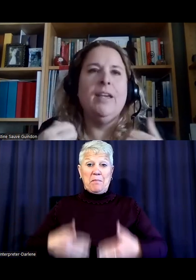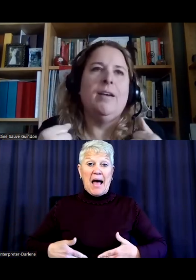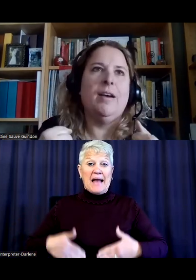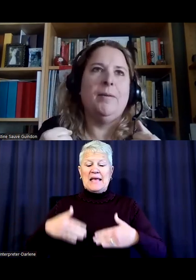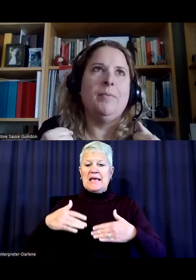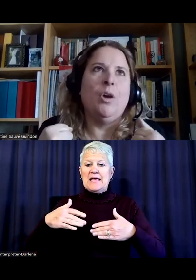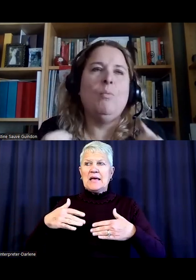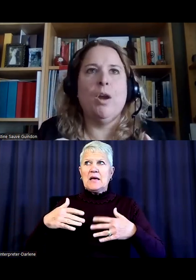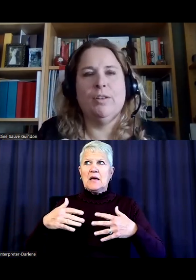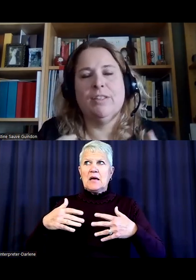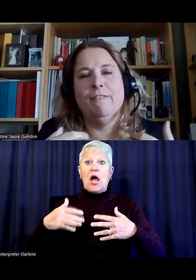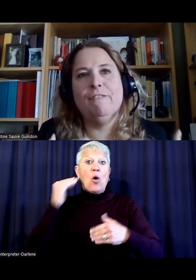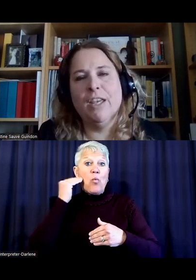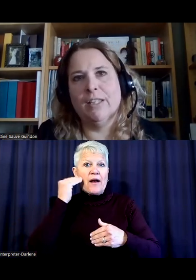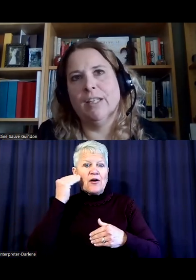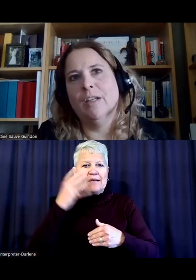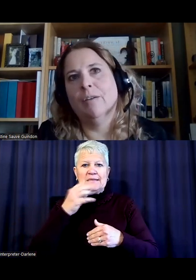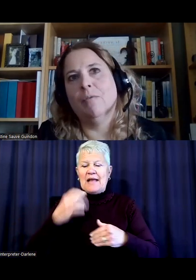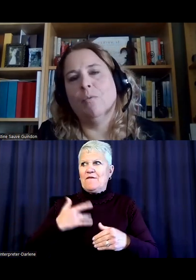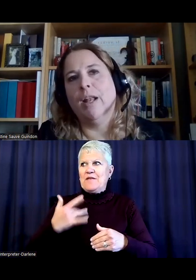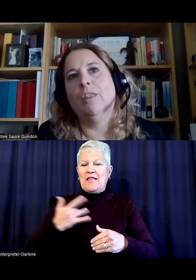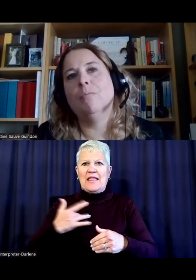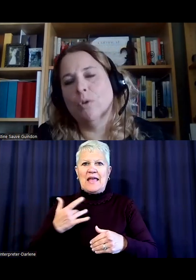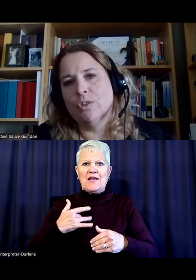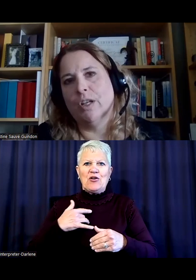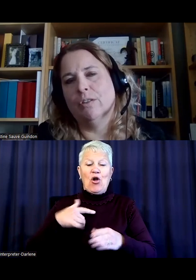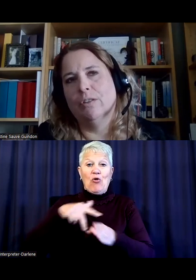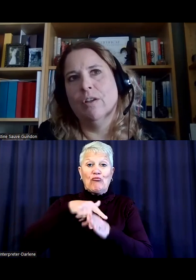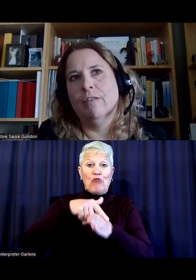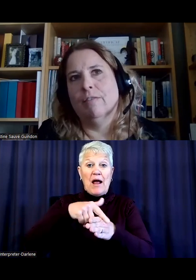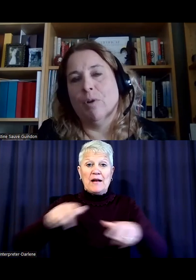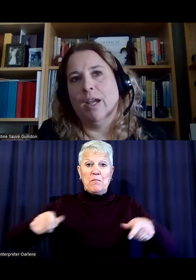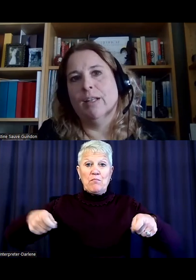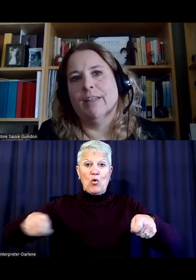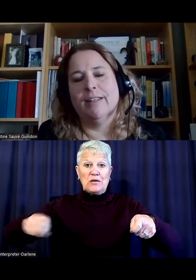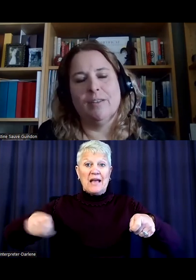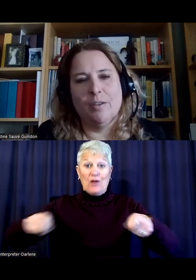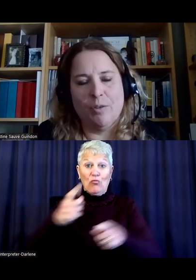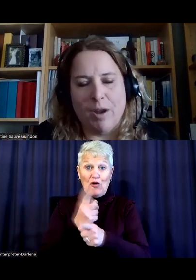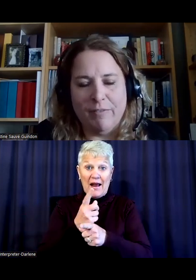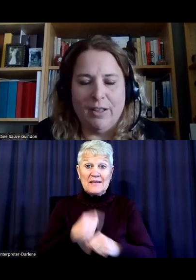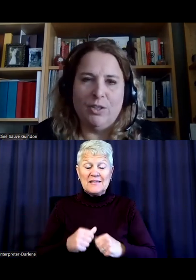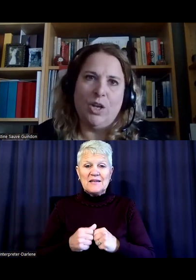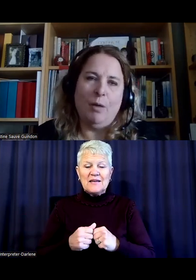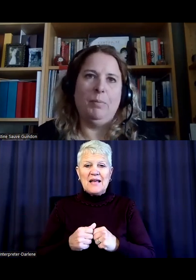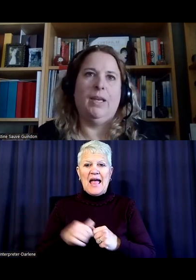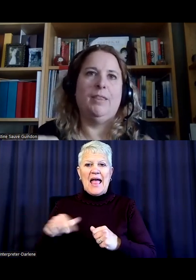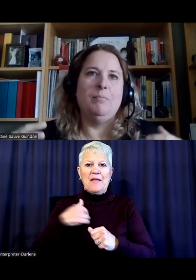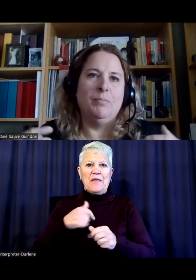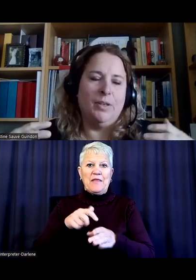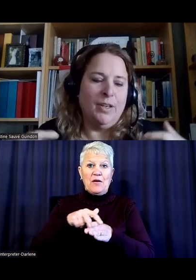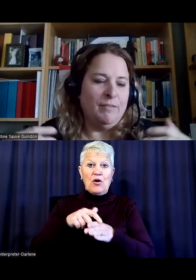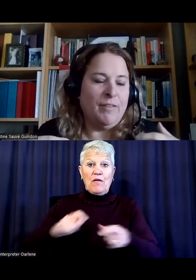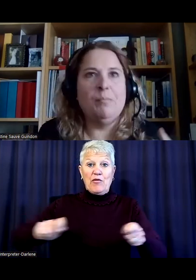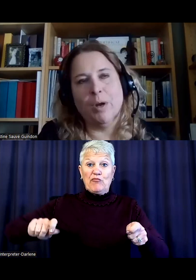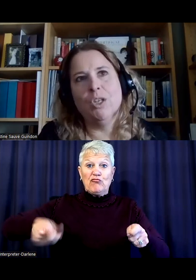body awareness and feeling riding the motorcycle, right? And the revving, the stopping,